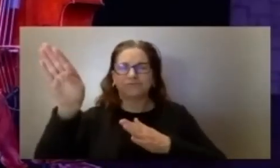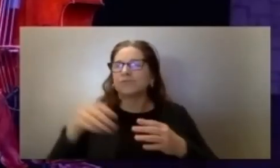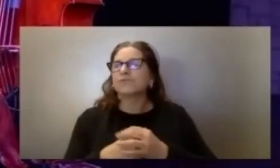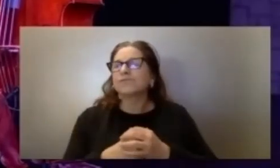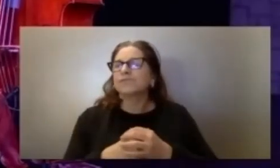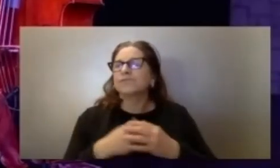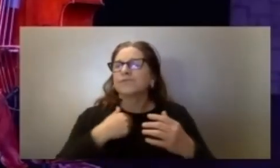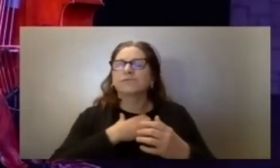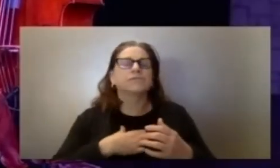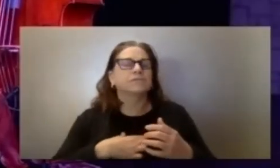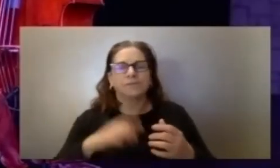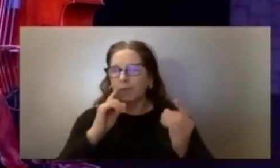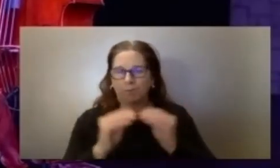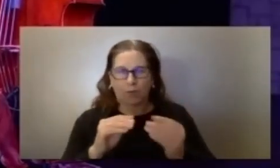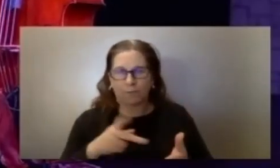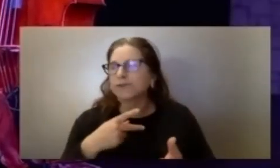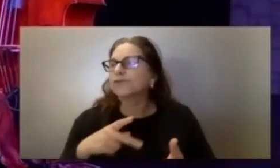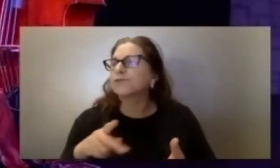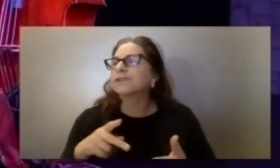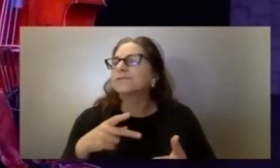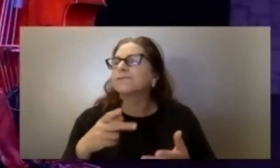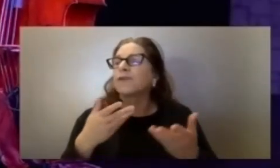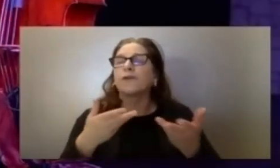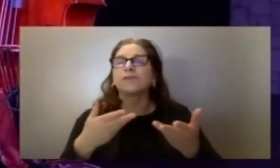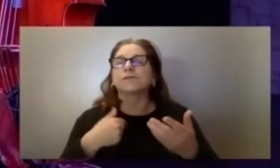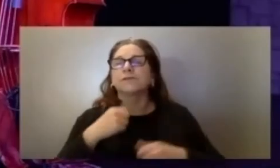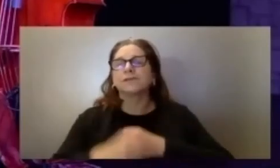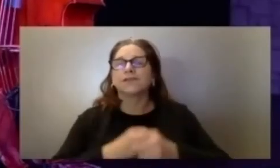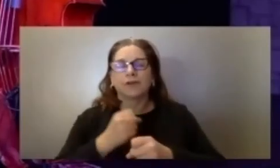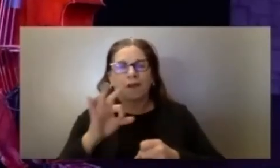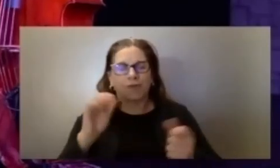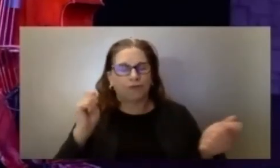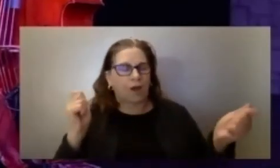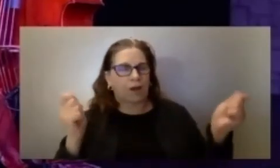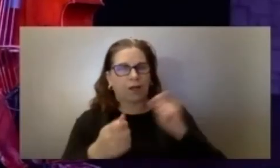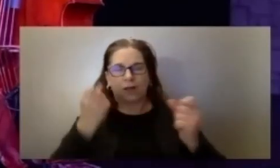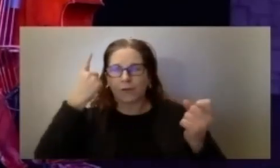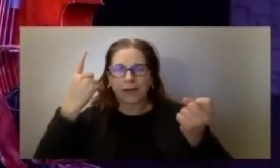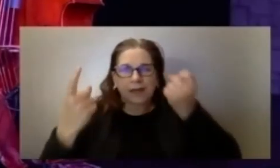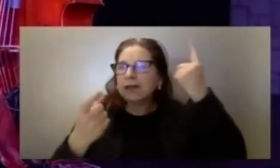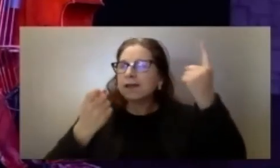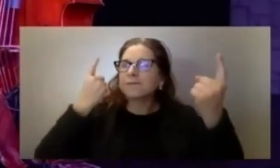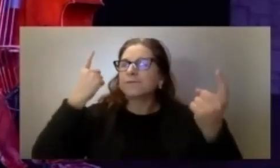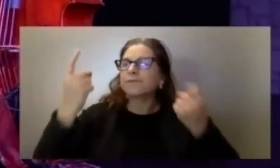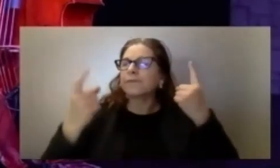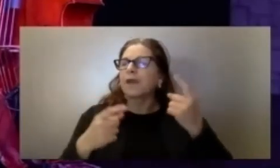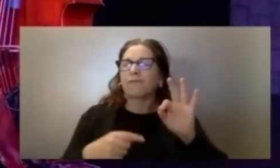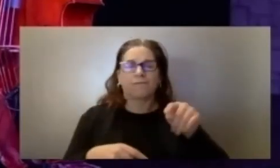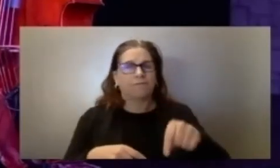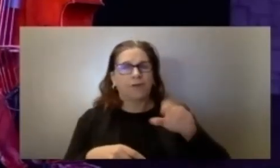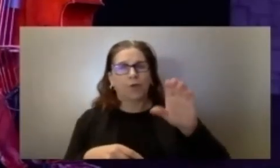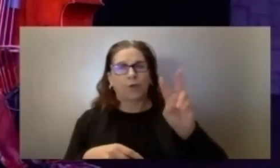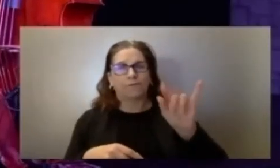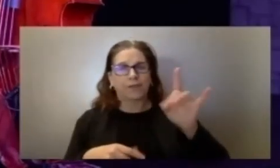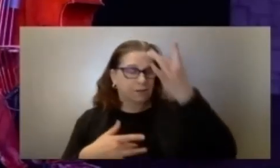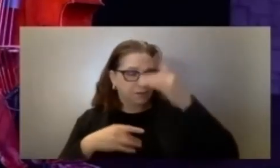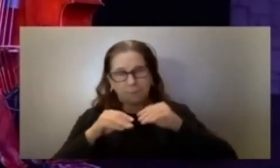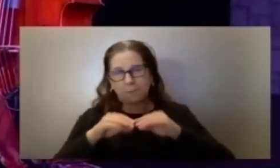in this year of racial reckoning, of the COVID pandemic, of the divisive political warring that is dividing the